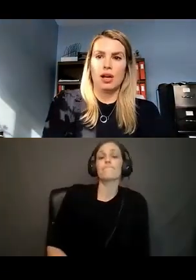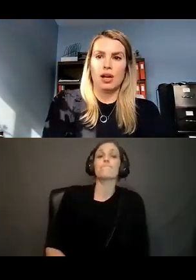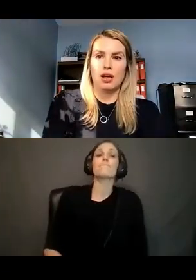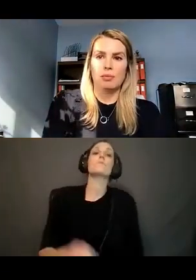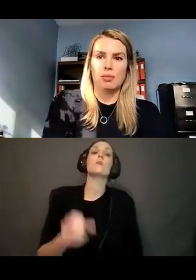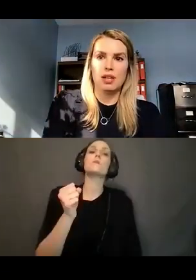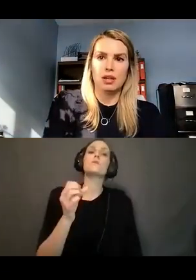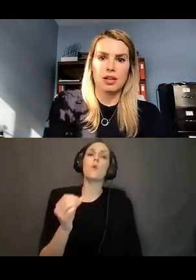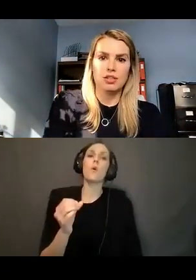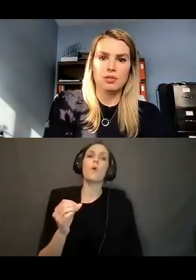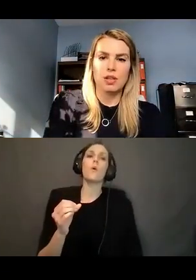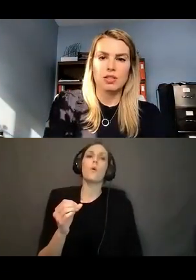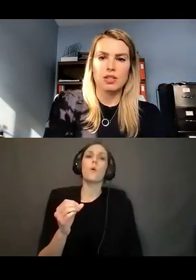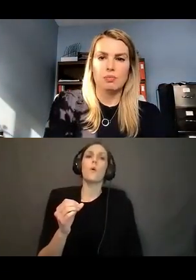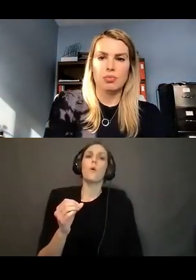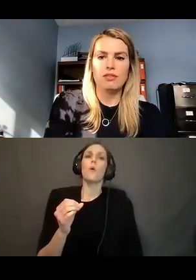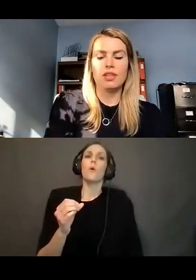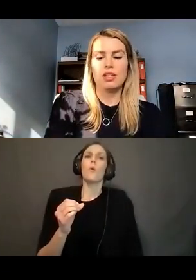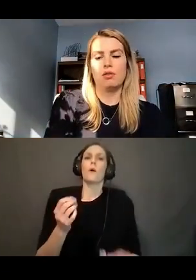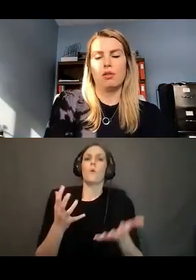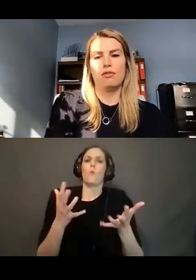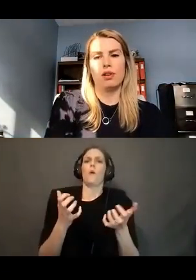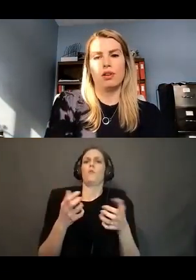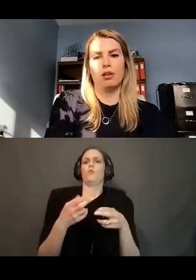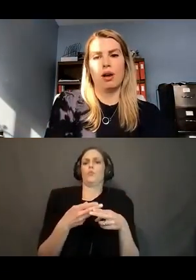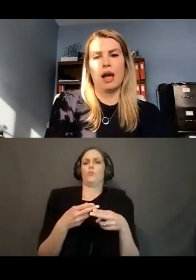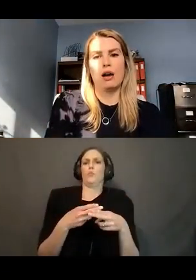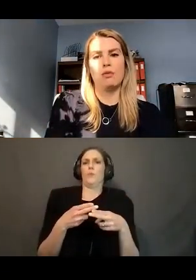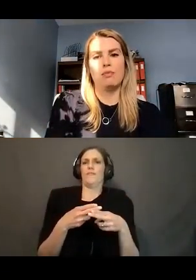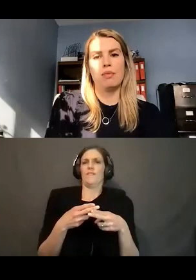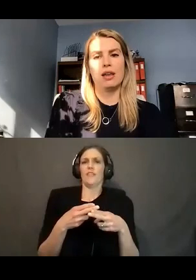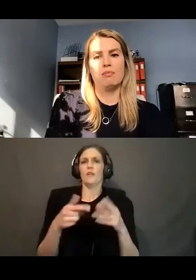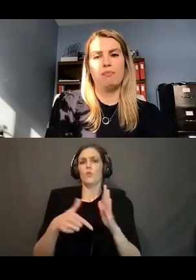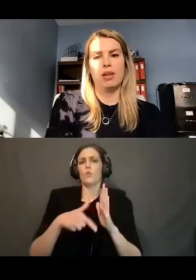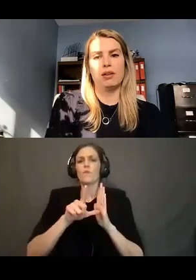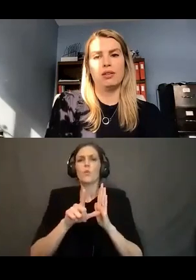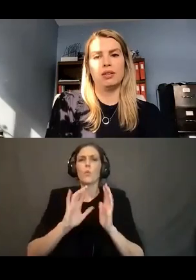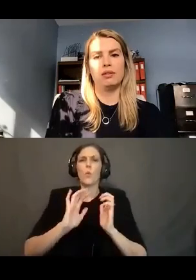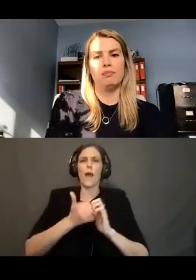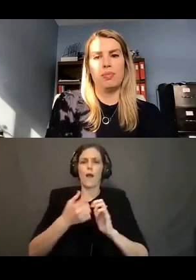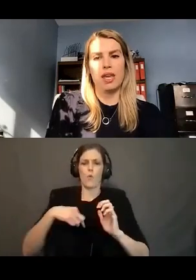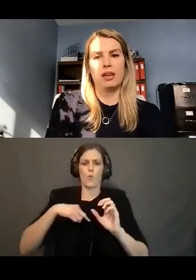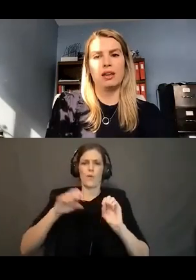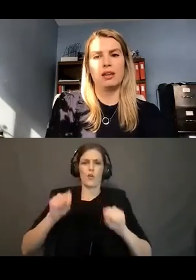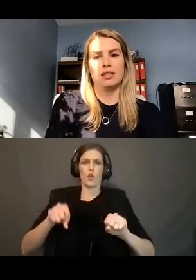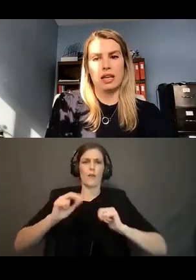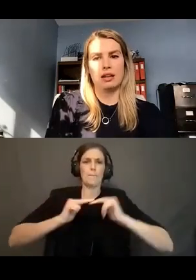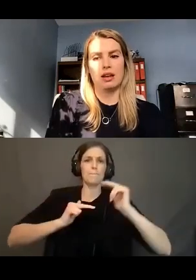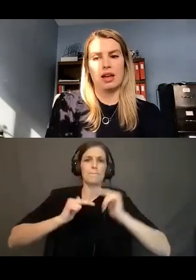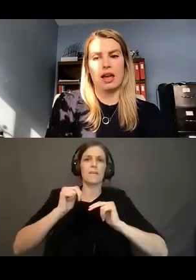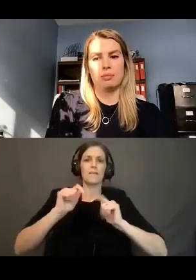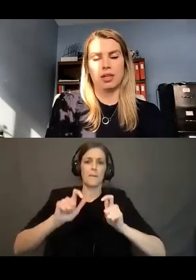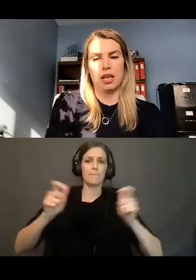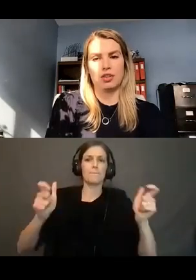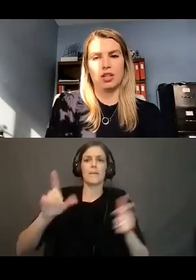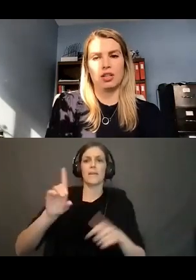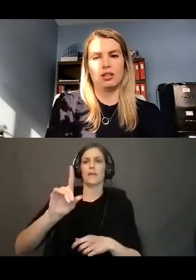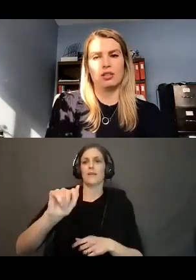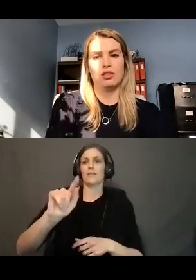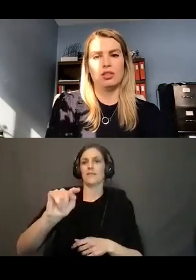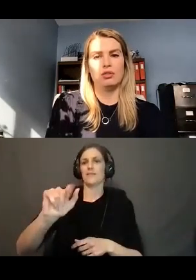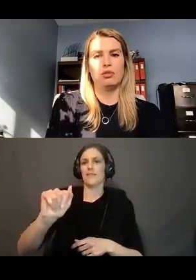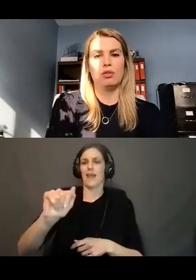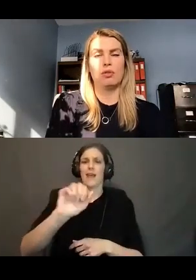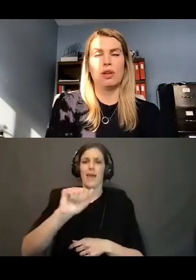So I just want to briefly go over how we might build big data